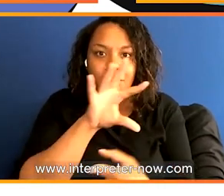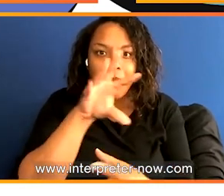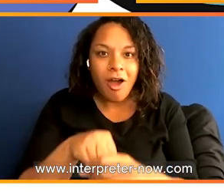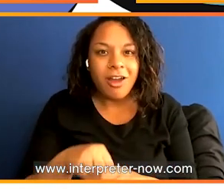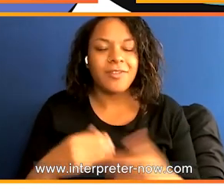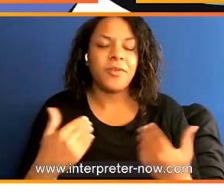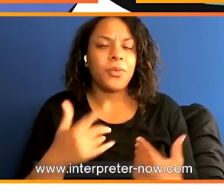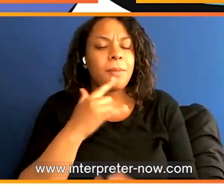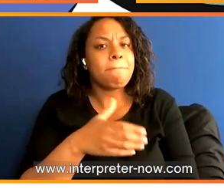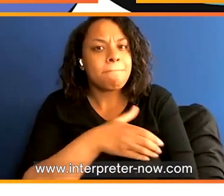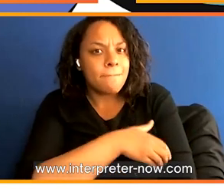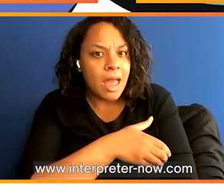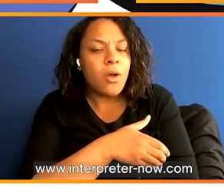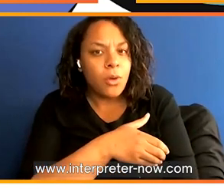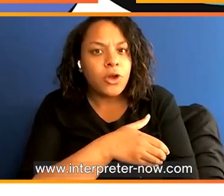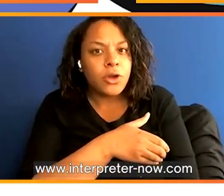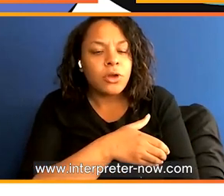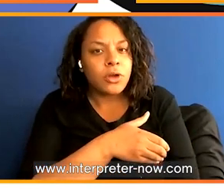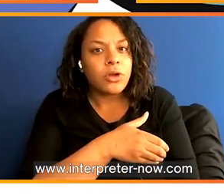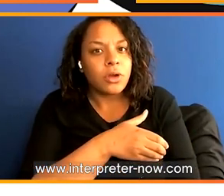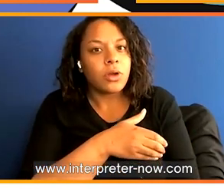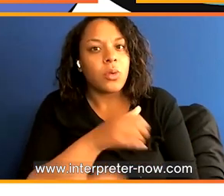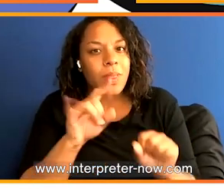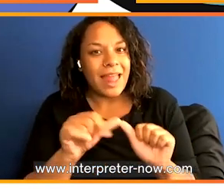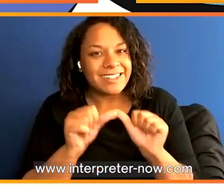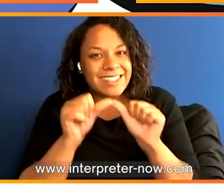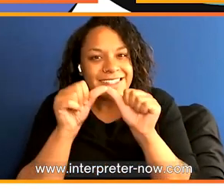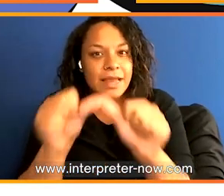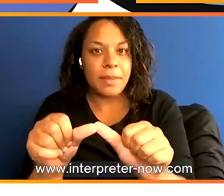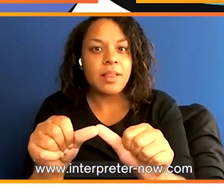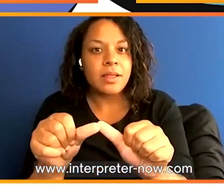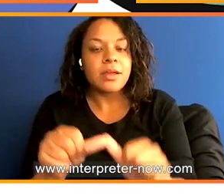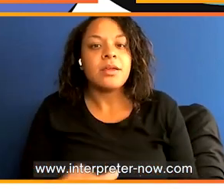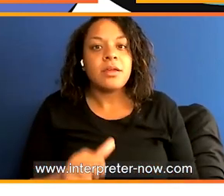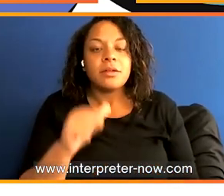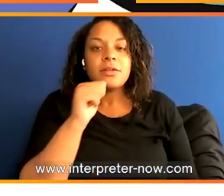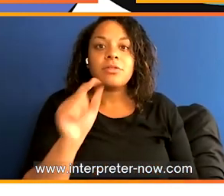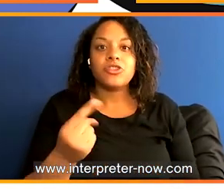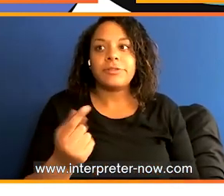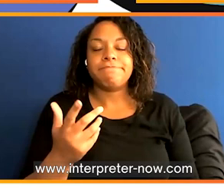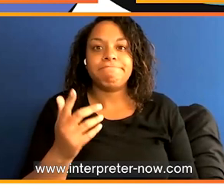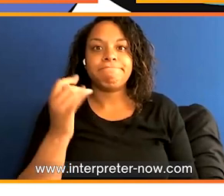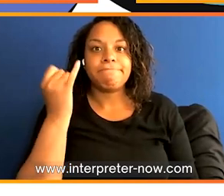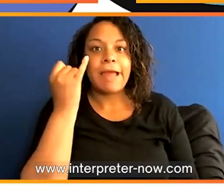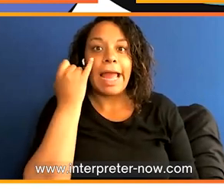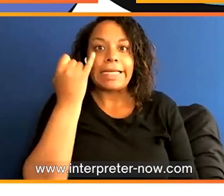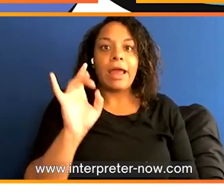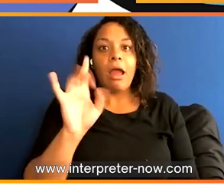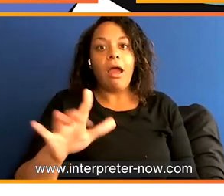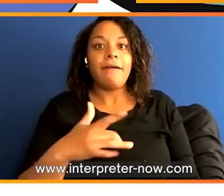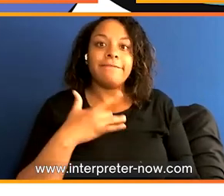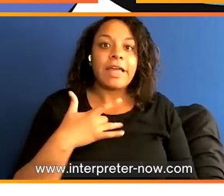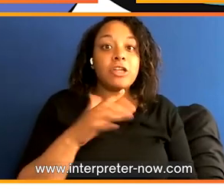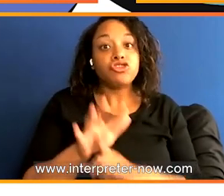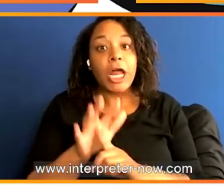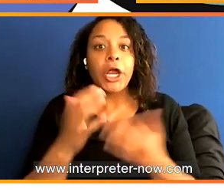they're part of that, you know, there's power in the sustainability of that, right? So it's not just this wild idea